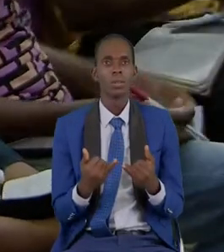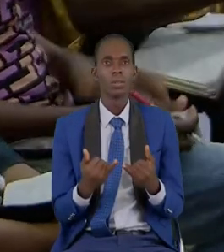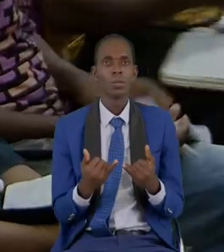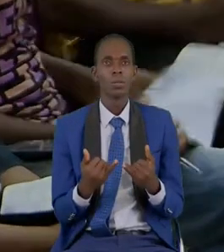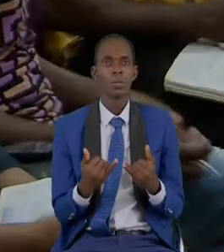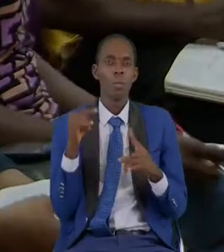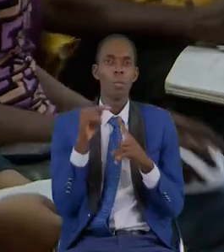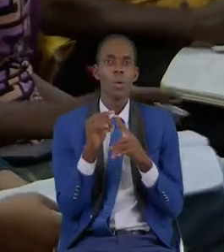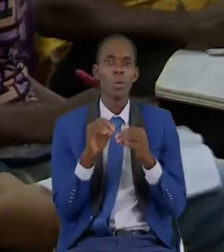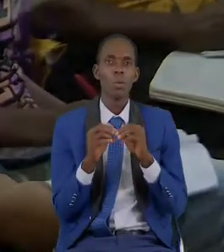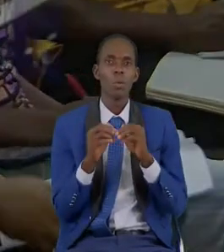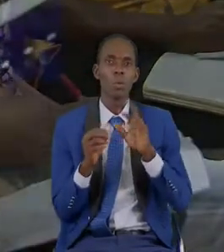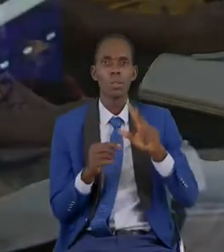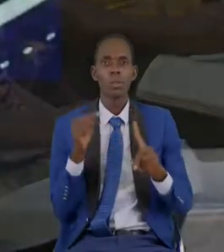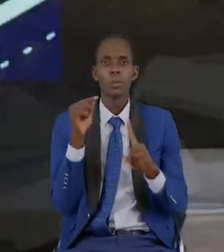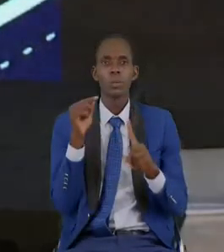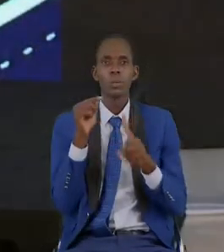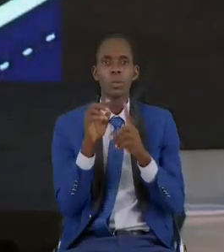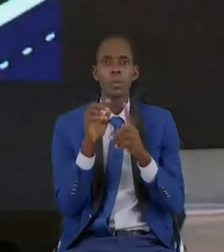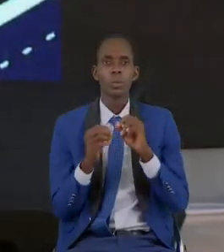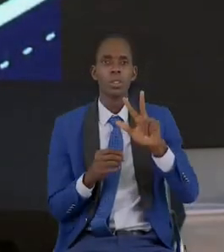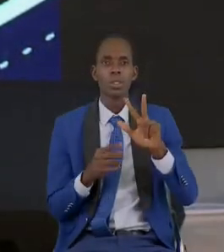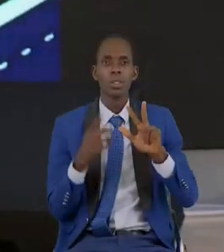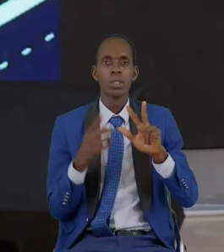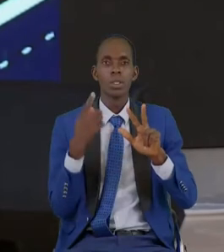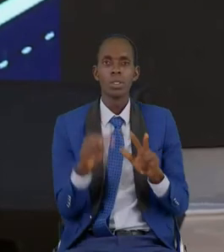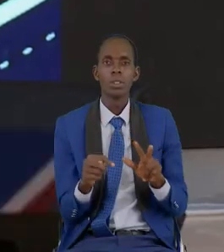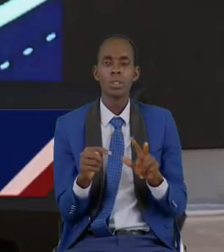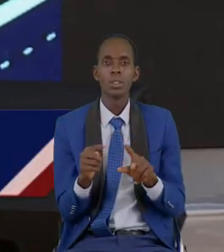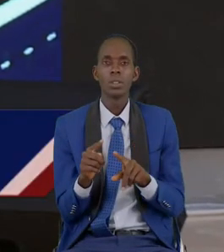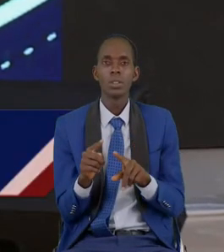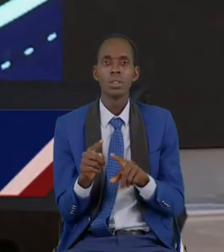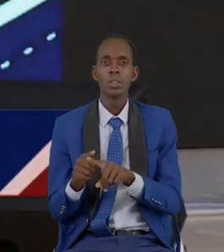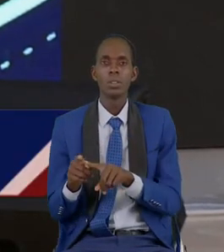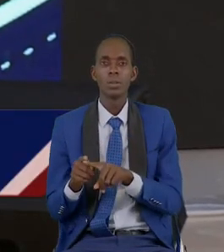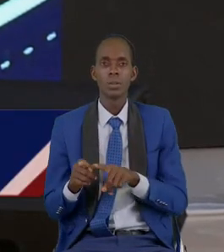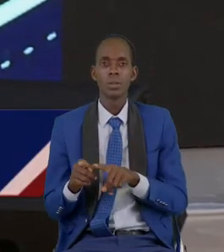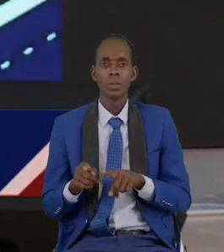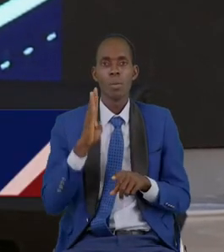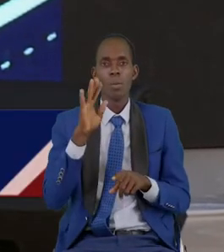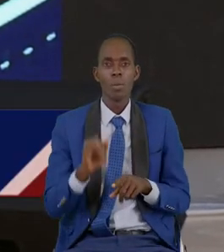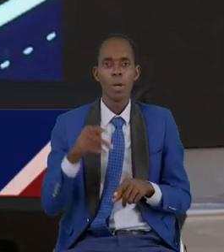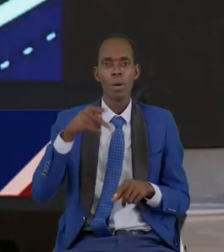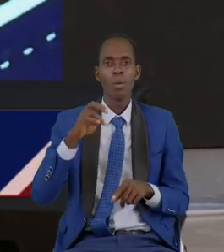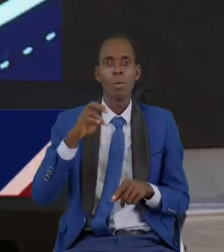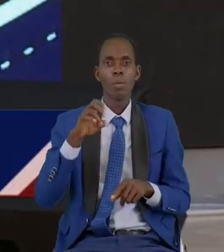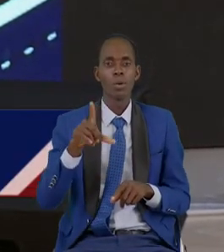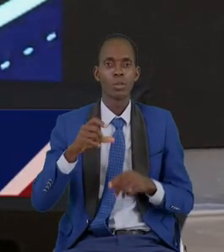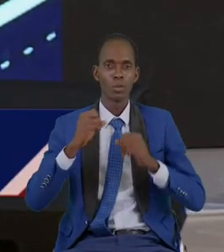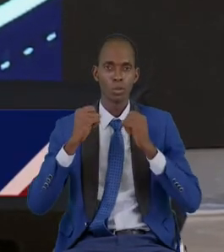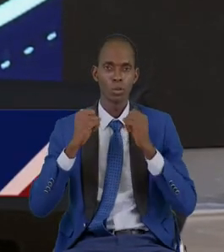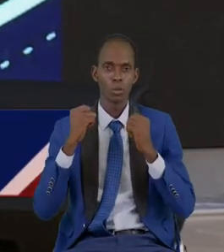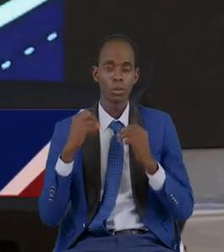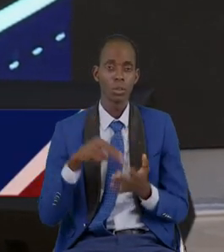number three. Point number three, the defense by Paul, steadfast in the faith. Look at